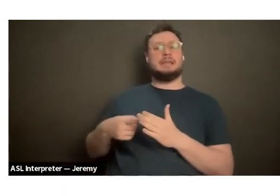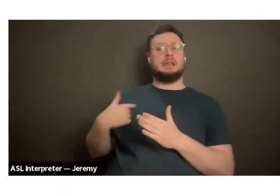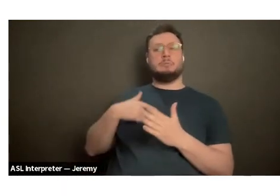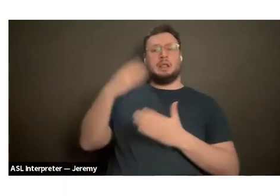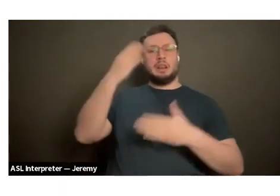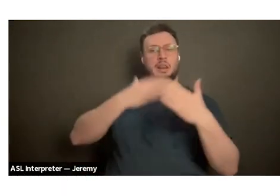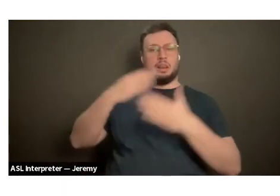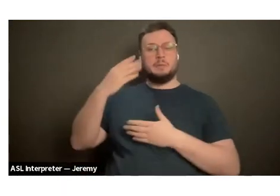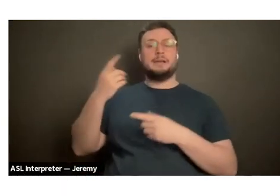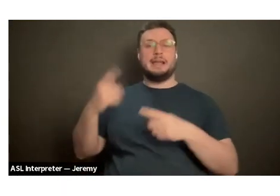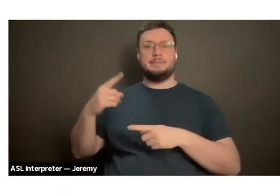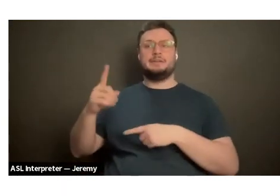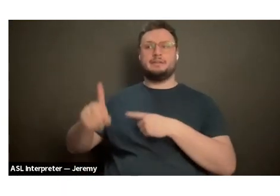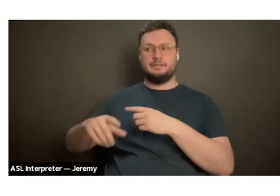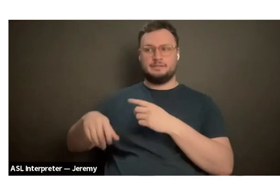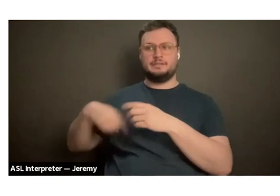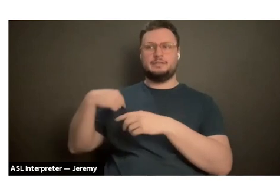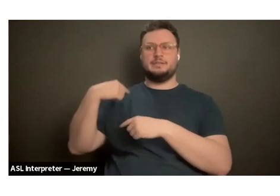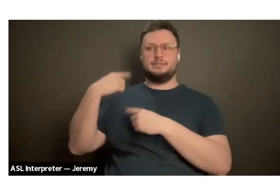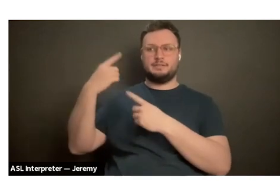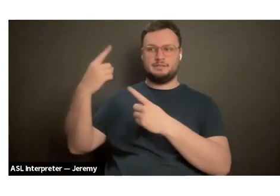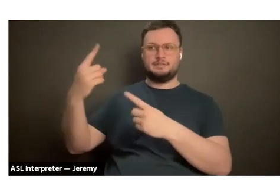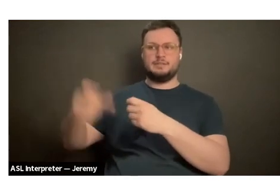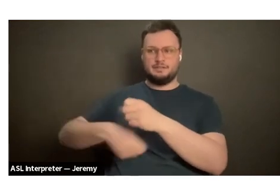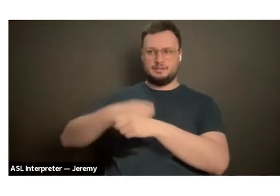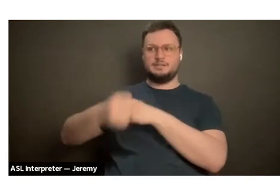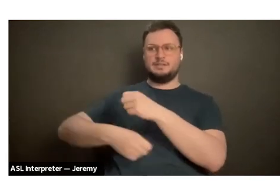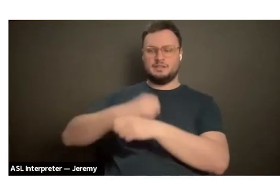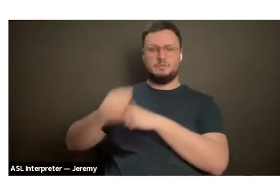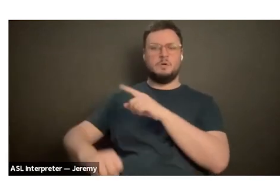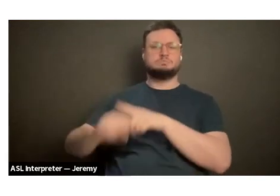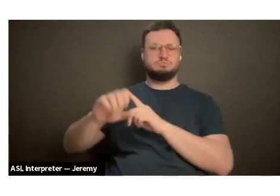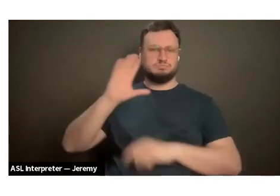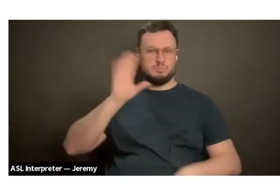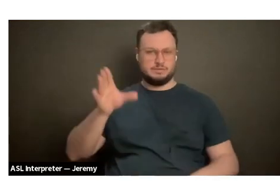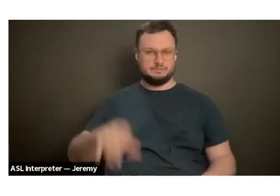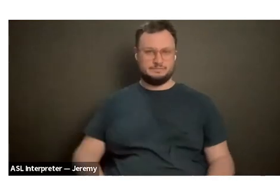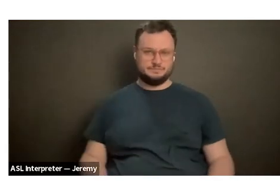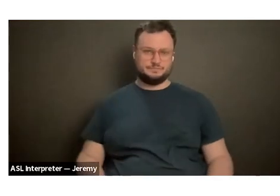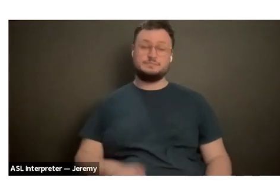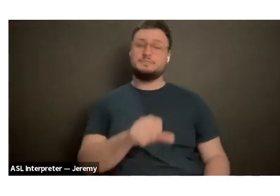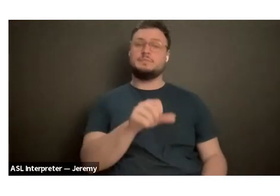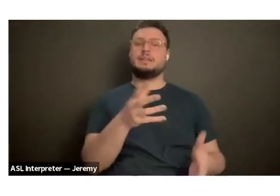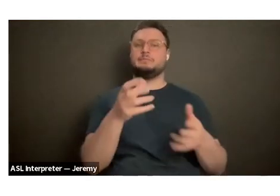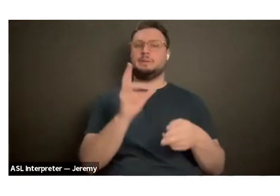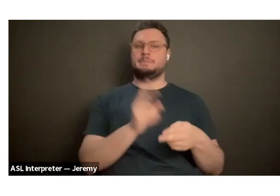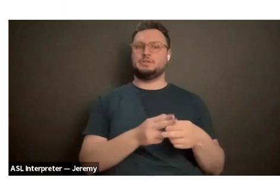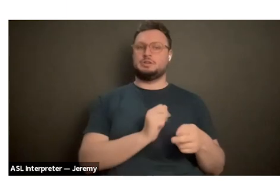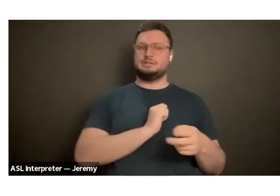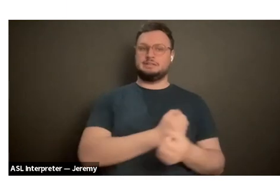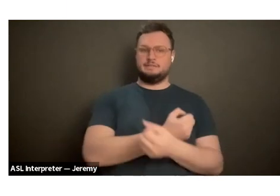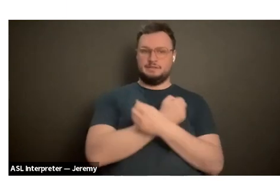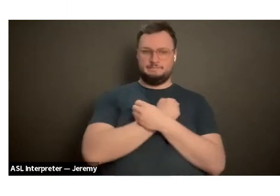us. Absolutely, absolutely. Yeah. And one thing I wanted to highlight very quickly, talk about self-love. More and more I'm